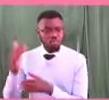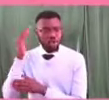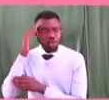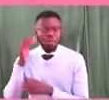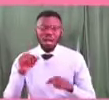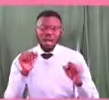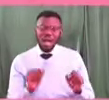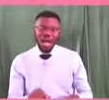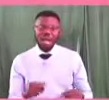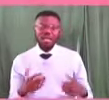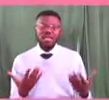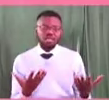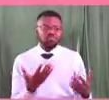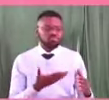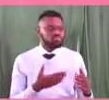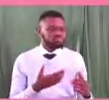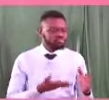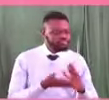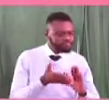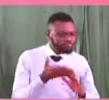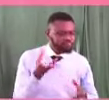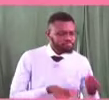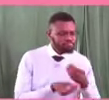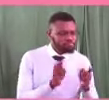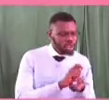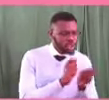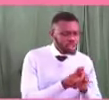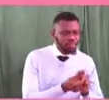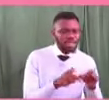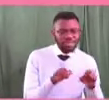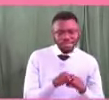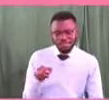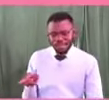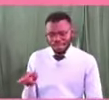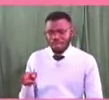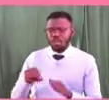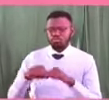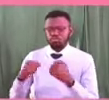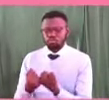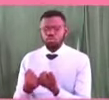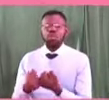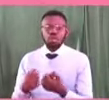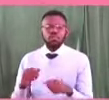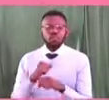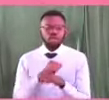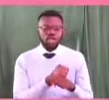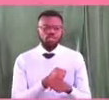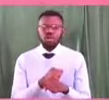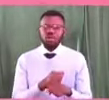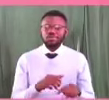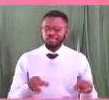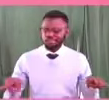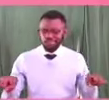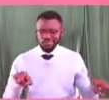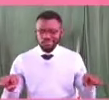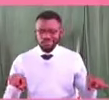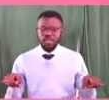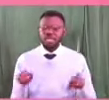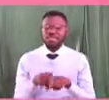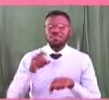simultaneously pursue rapid economic transformation and social protection at the same time, and